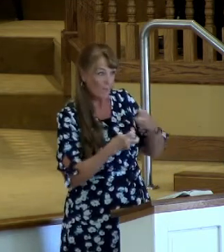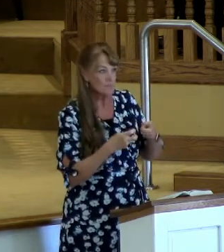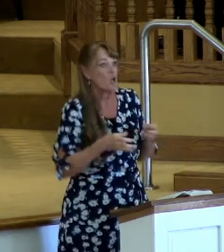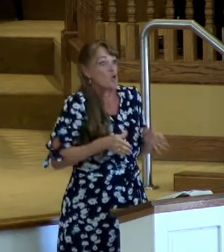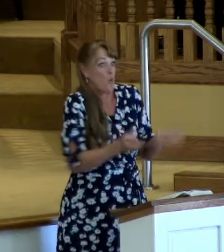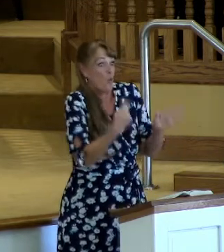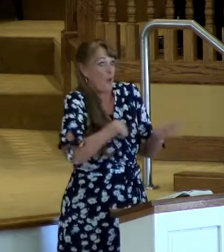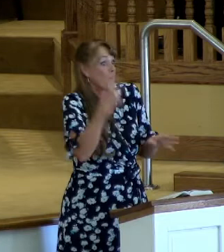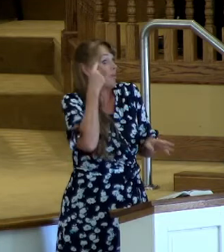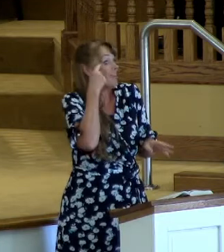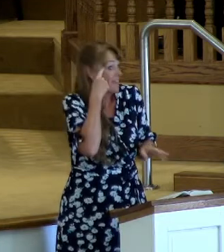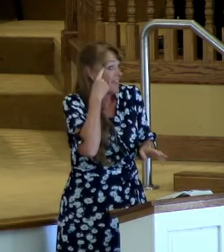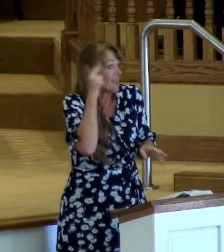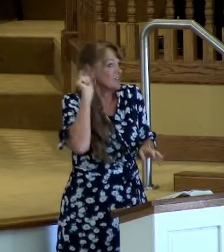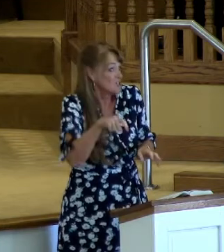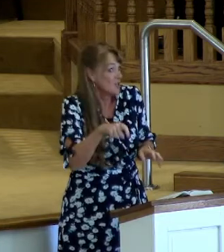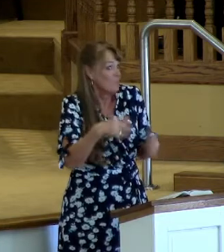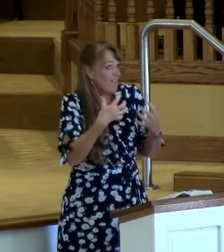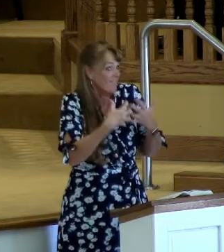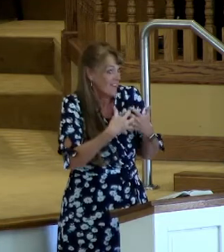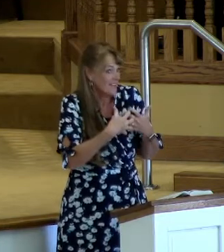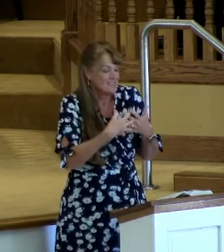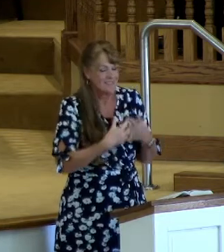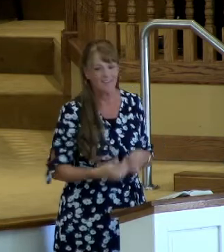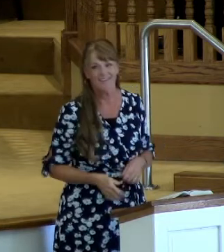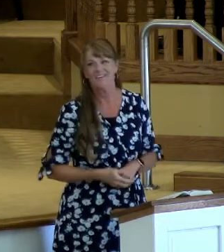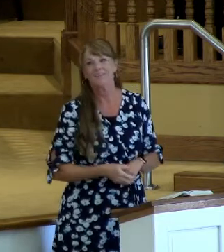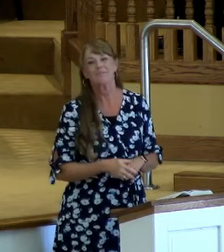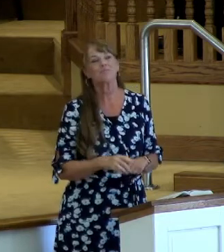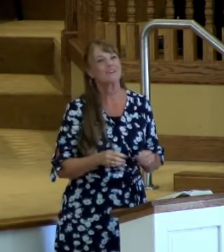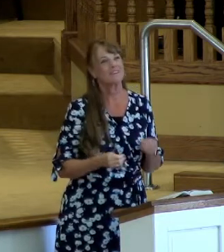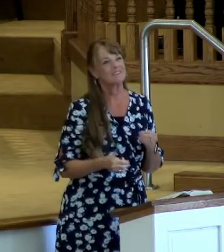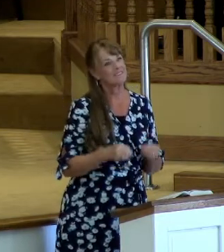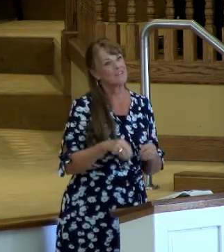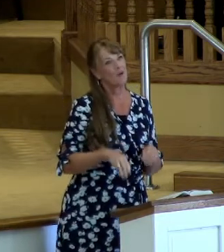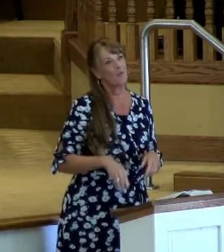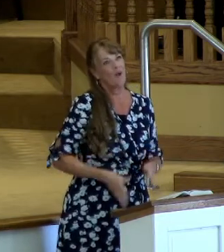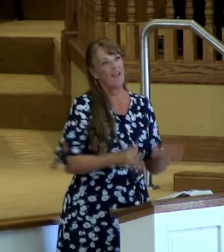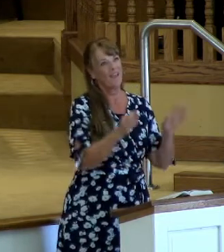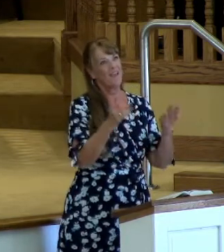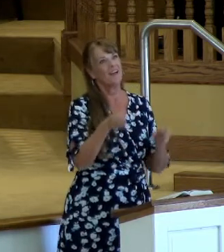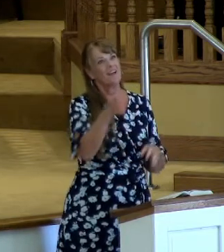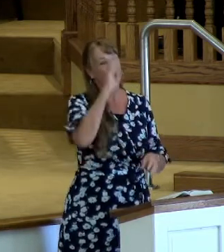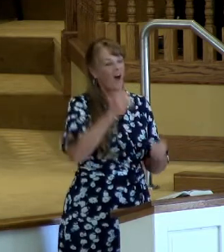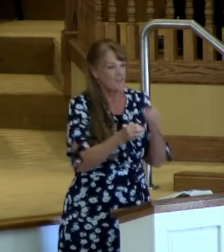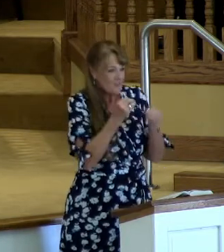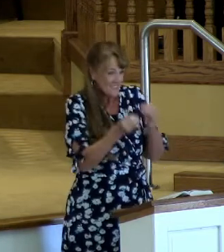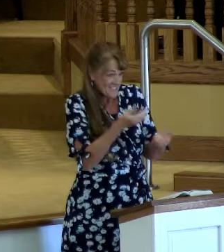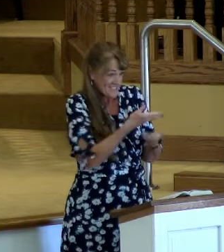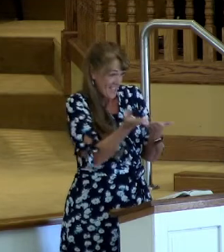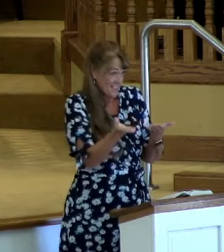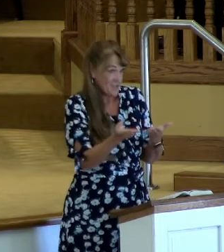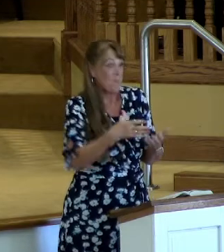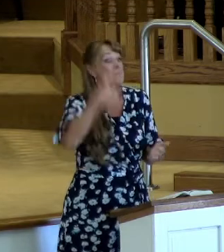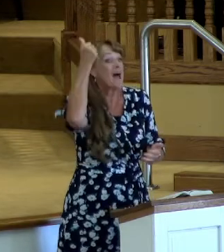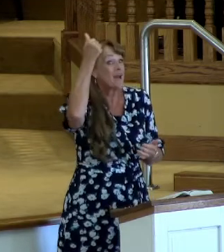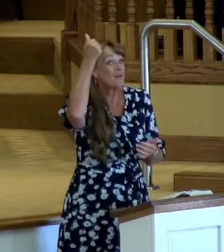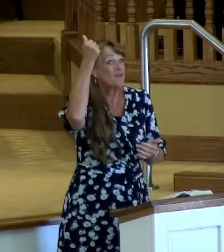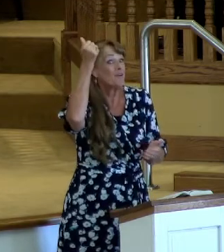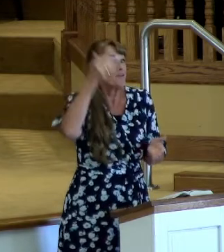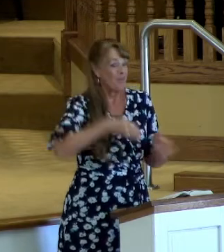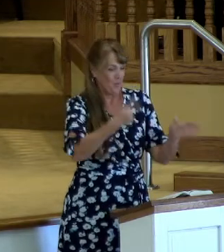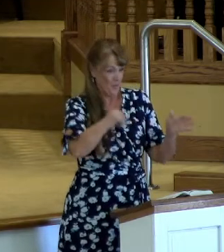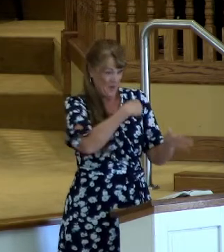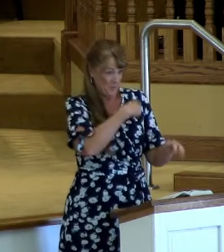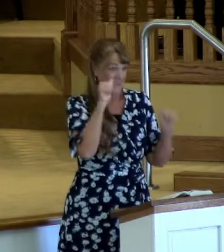fixed. But don't ever forget, the way God fixes things are a whole lot better than the way that I could fix things. So